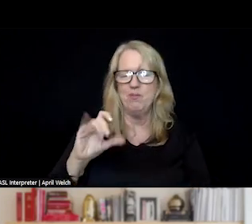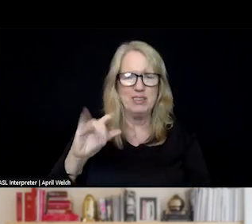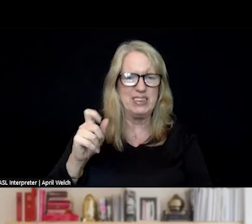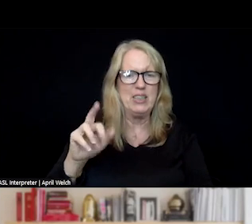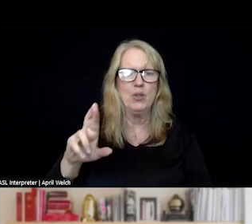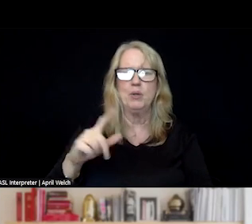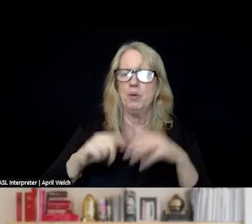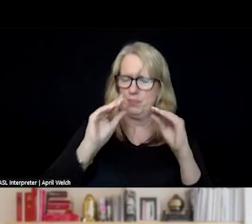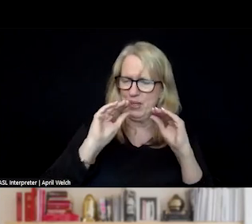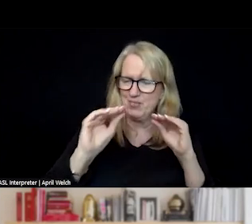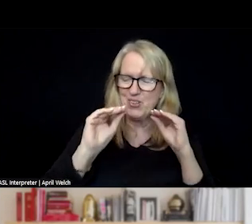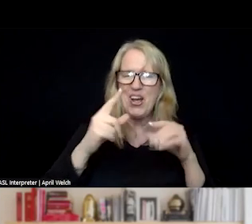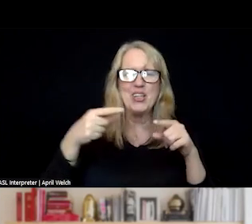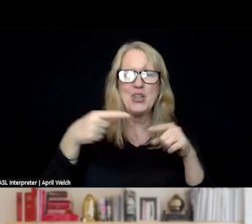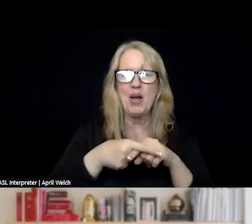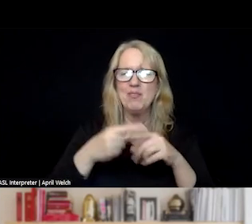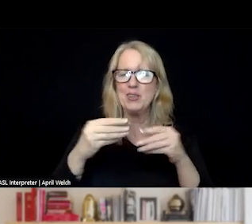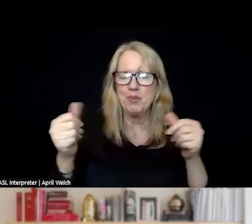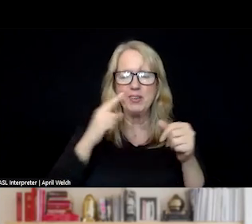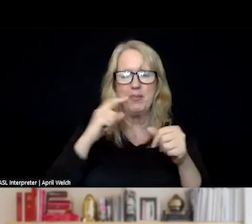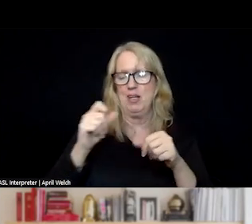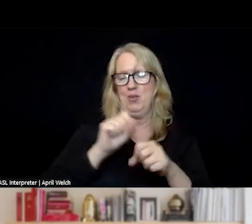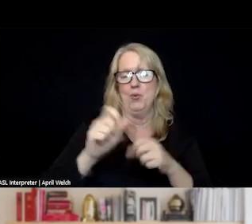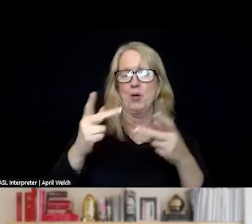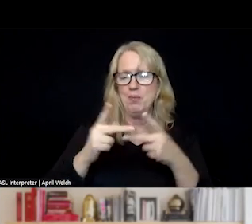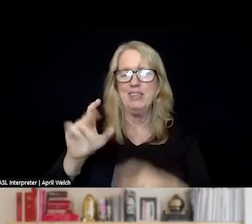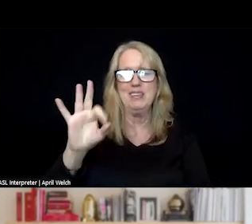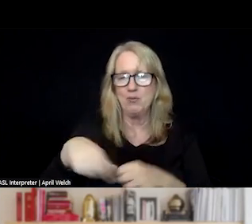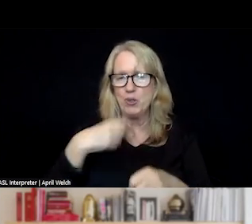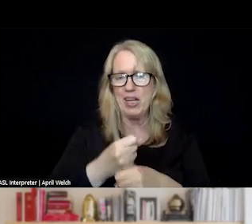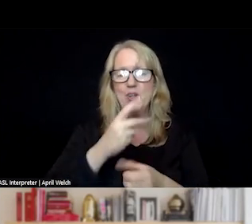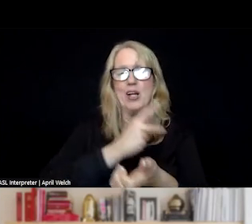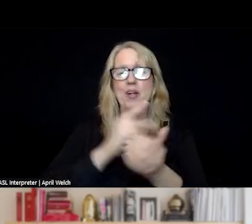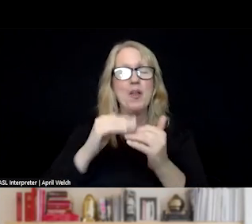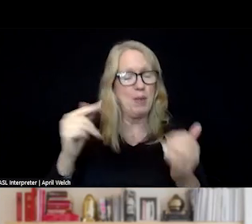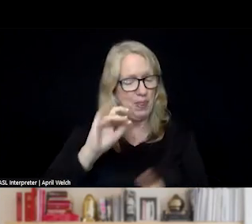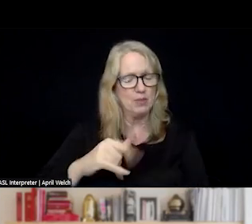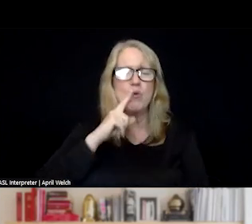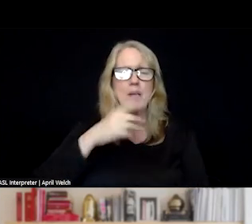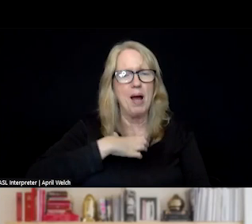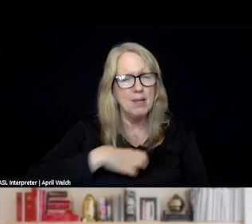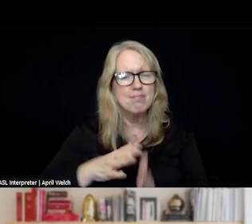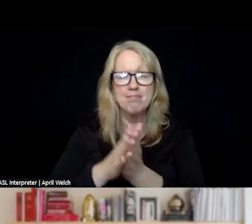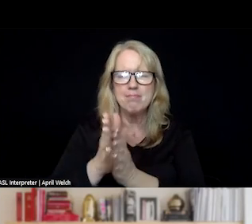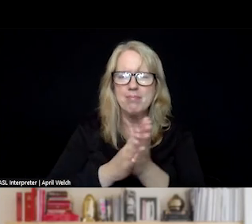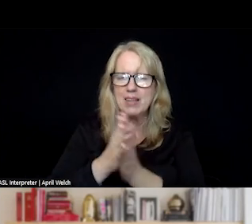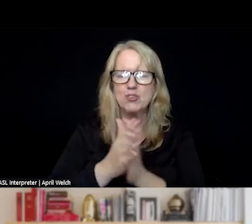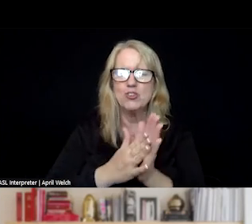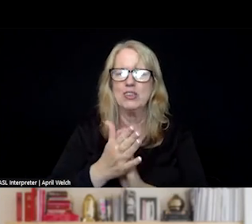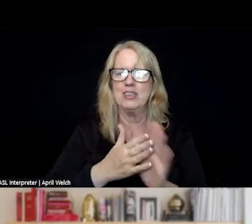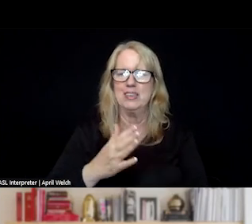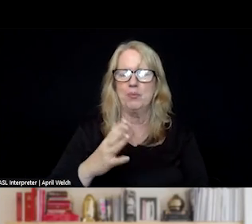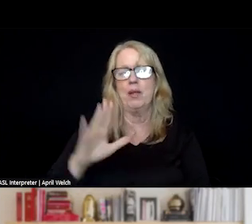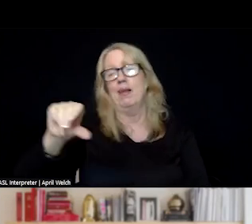taught conflict resolution in the workplace for 9 years on the graduate level. It's one of my passions because, well, that's a whole